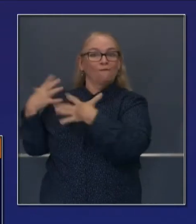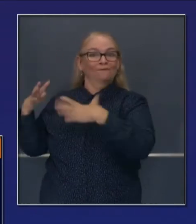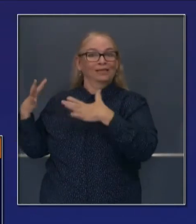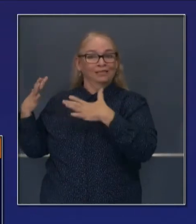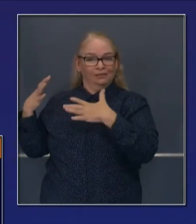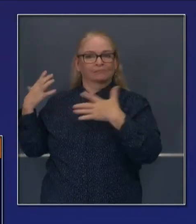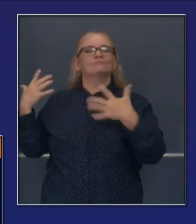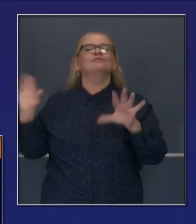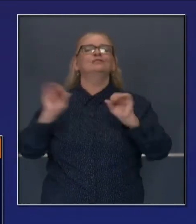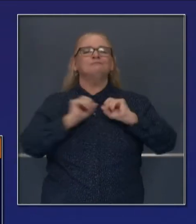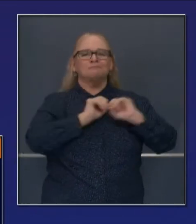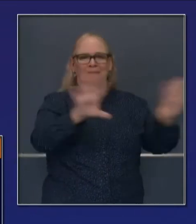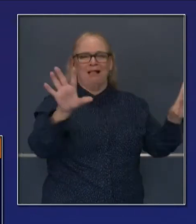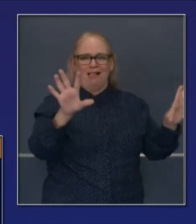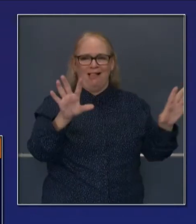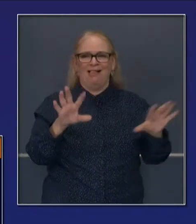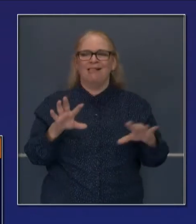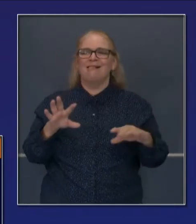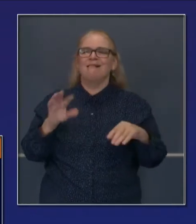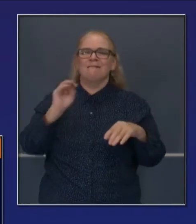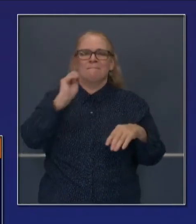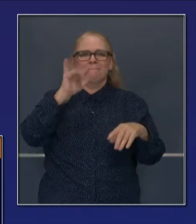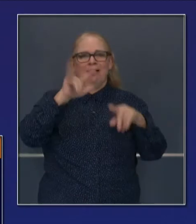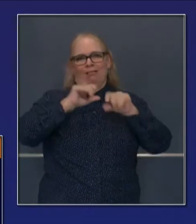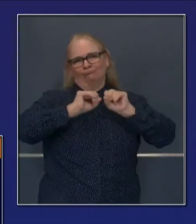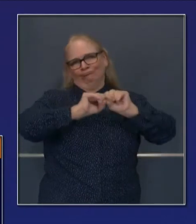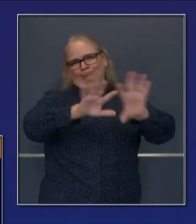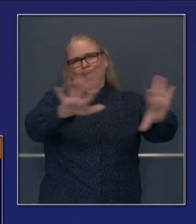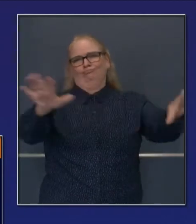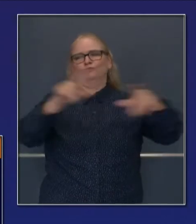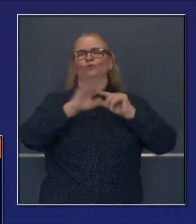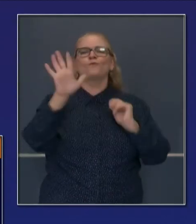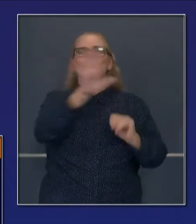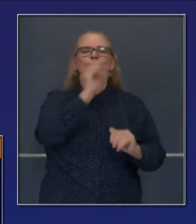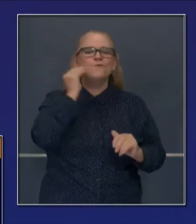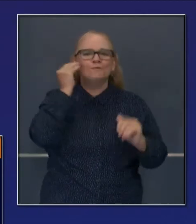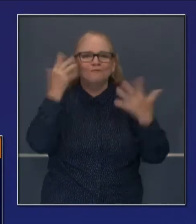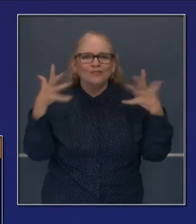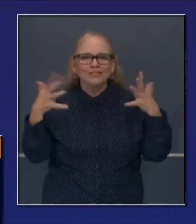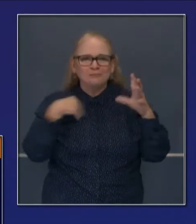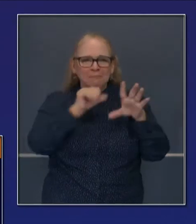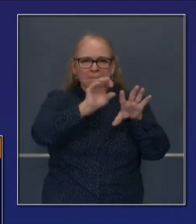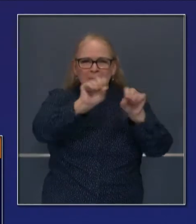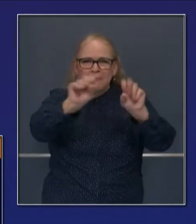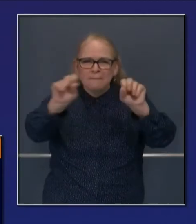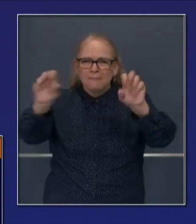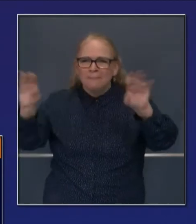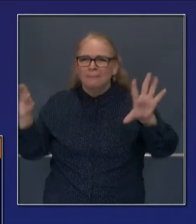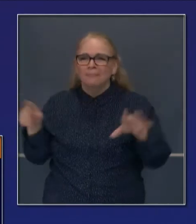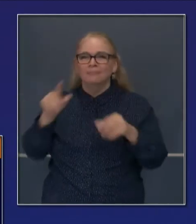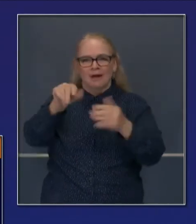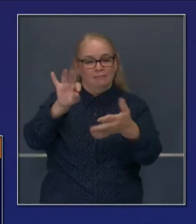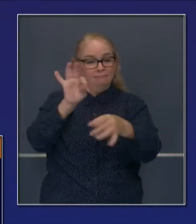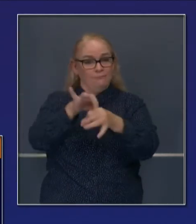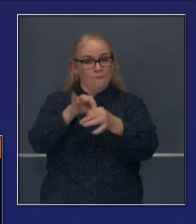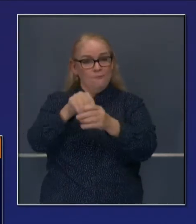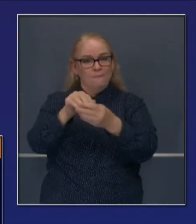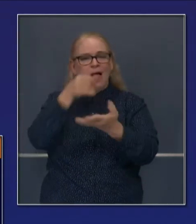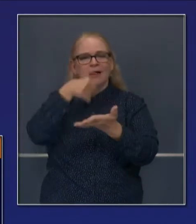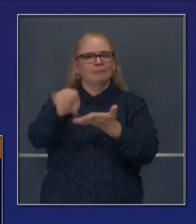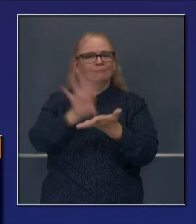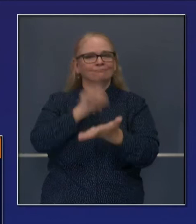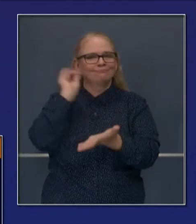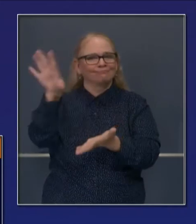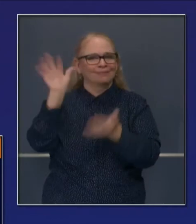active registered voter in the state of California, ballots. And they've dropped the mail, and voting